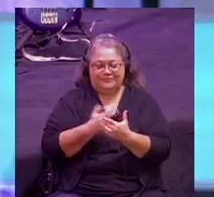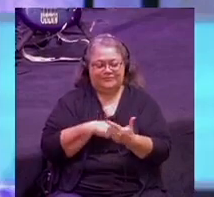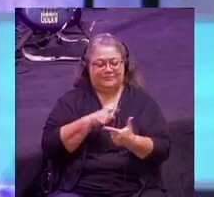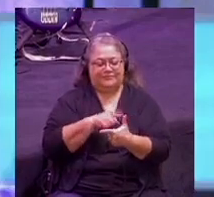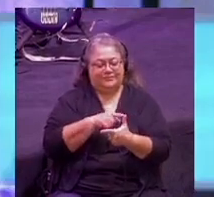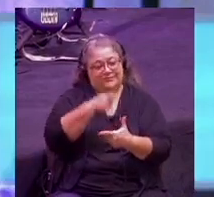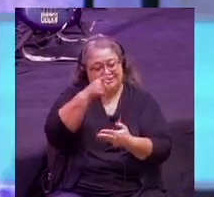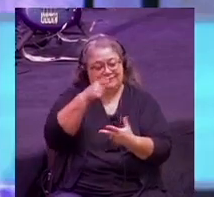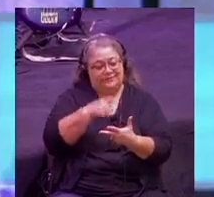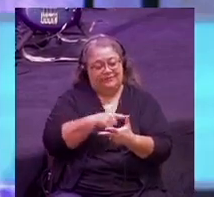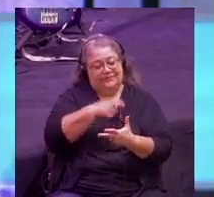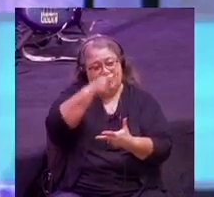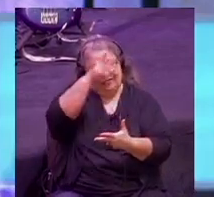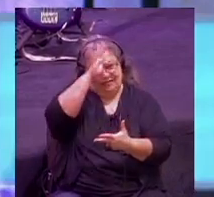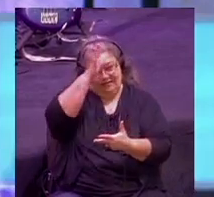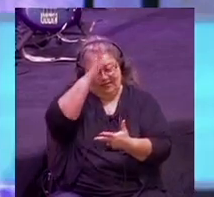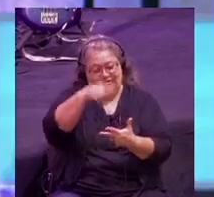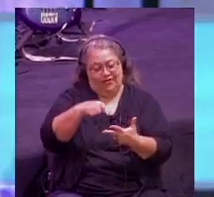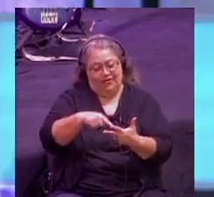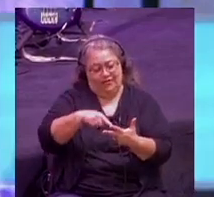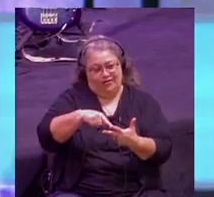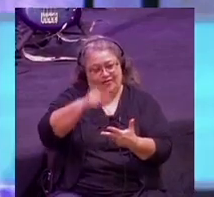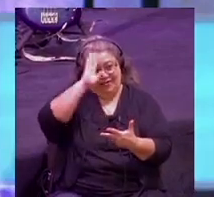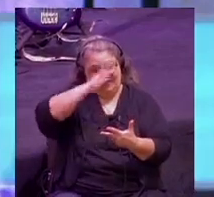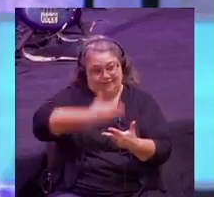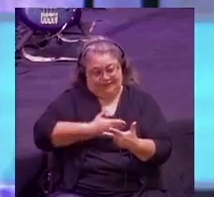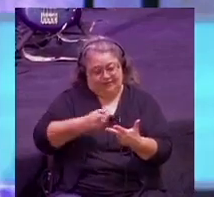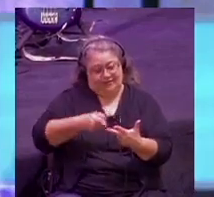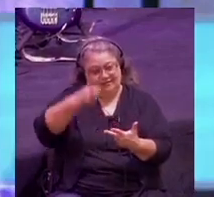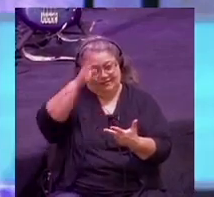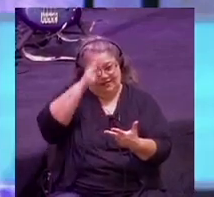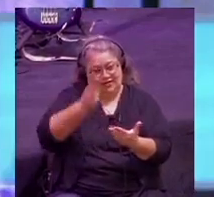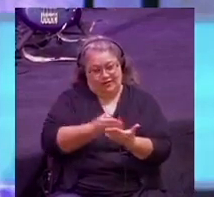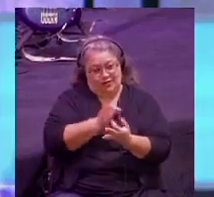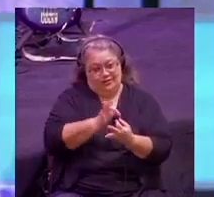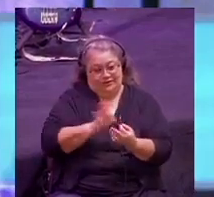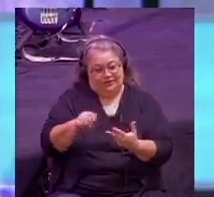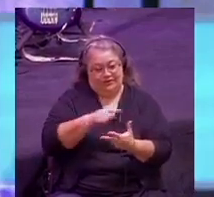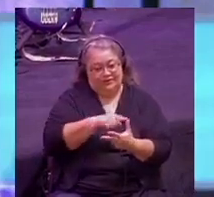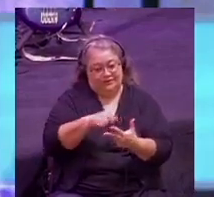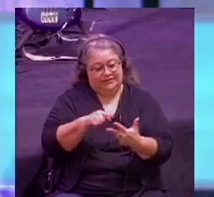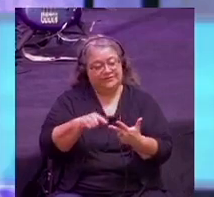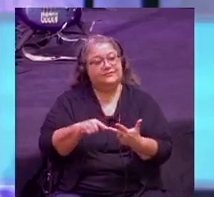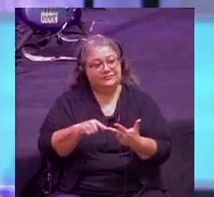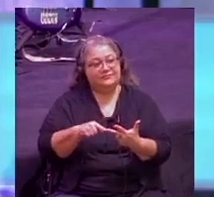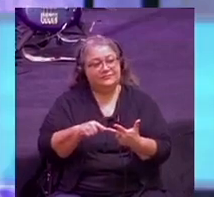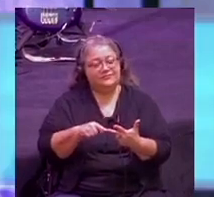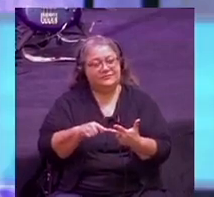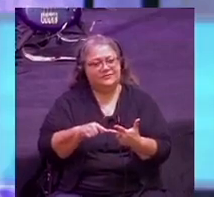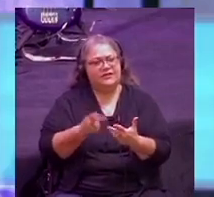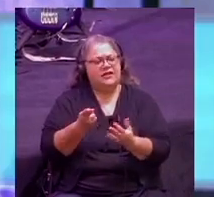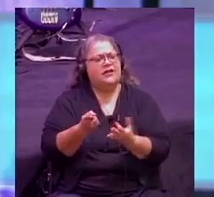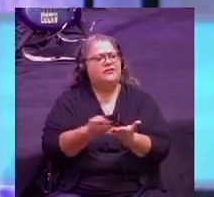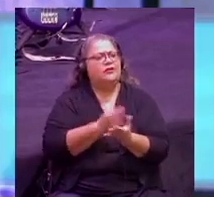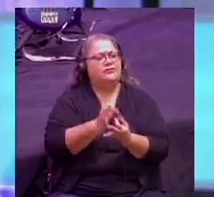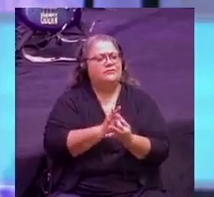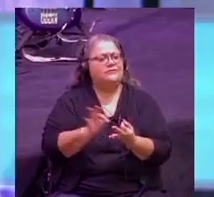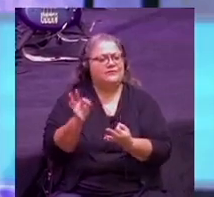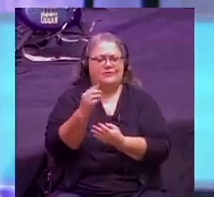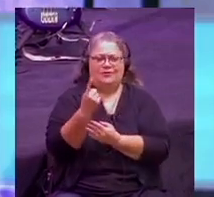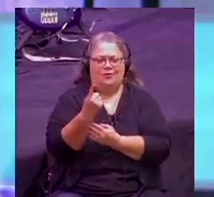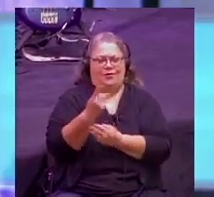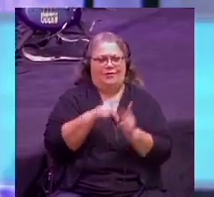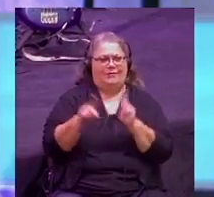Father, God the Son, and God the Holy Spirit. And it is the Holy Spirit who is the most